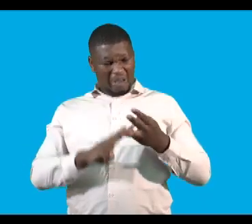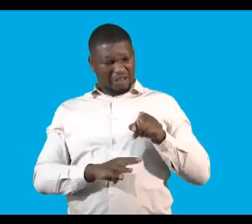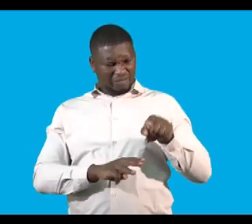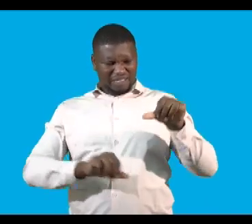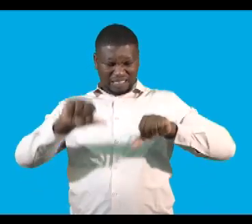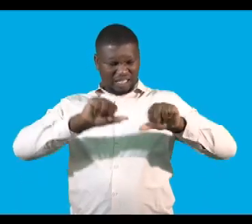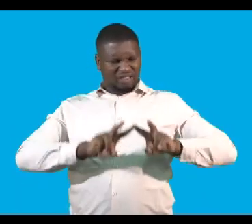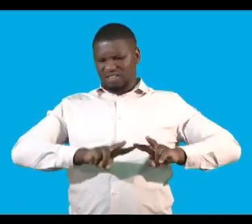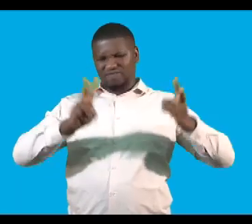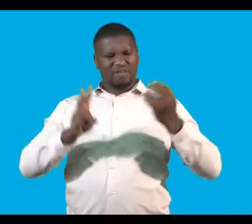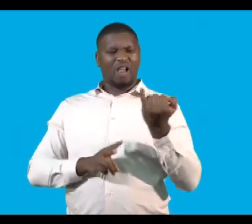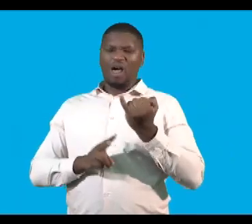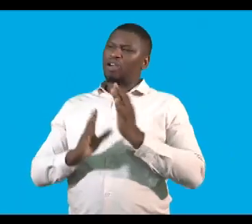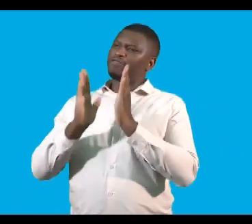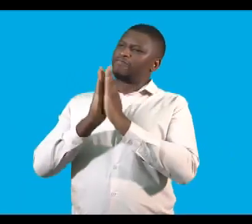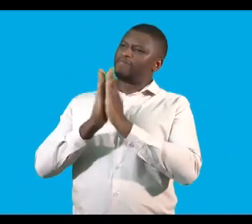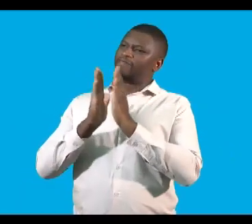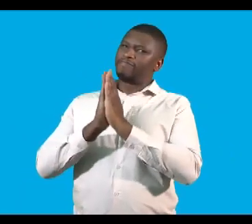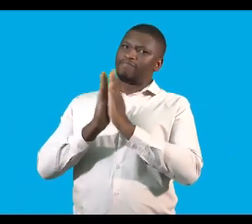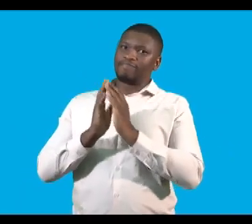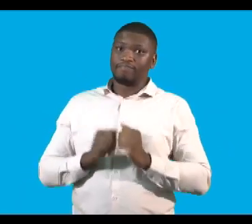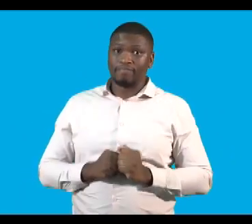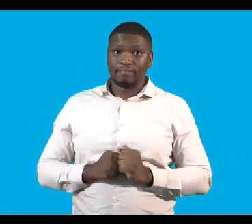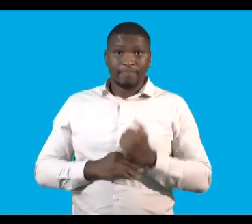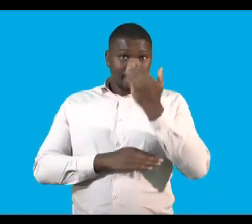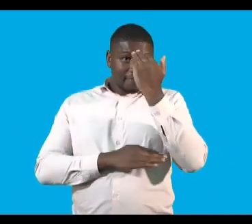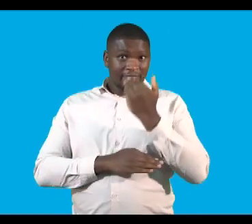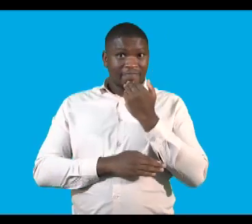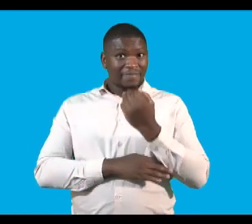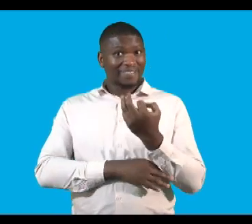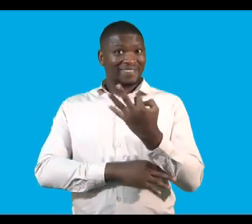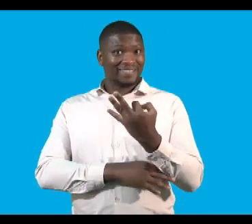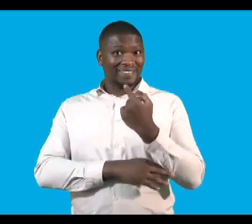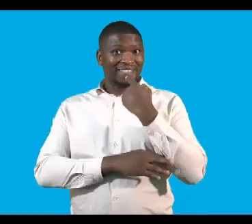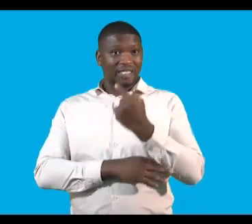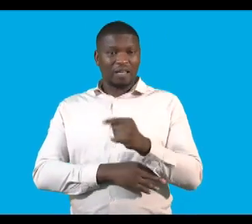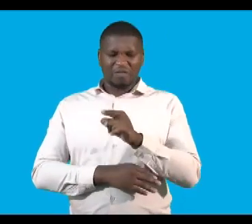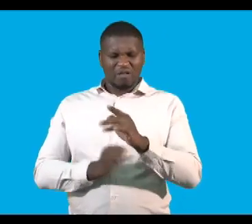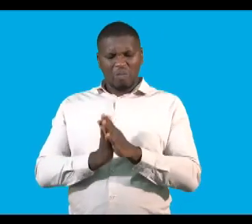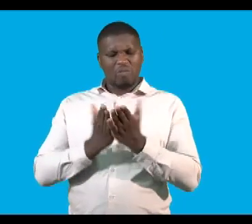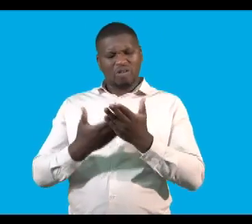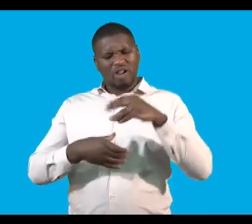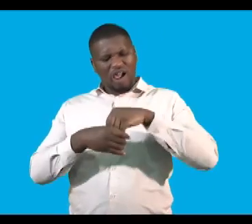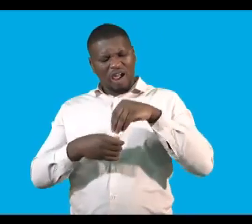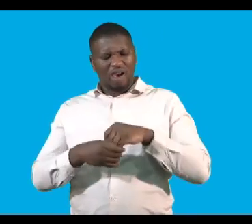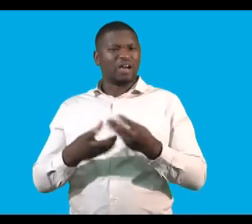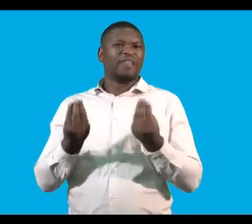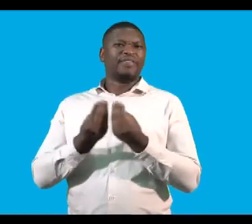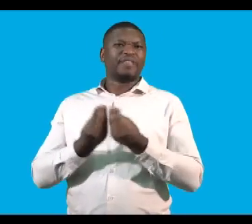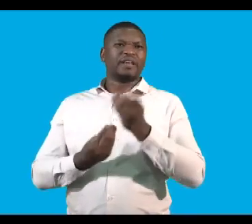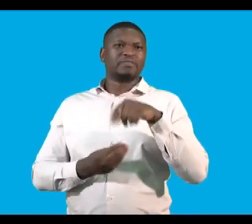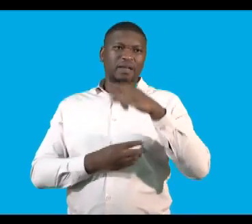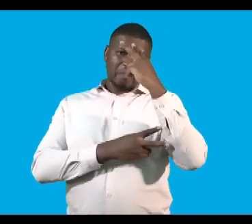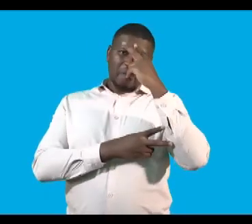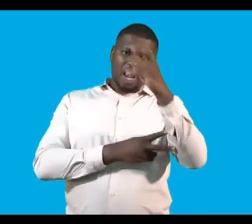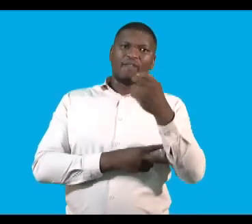frame 3, he says, this whole book is full of things that have to be accepted on faith. It's a religion. So